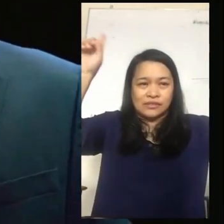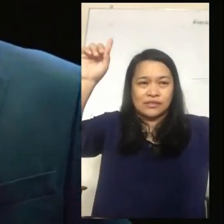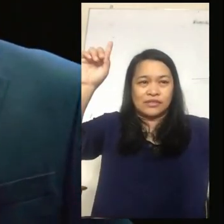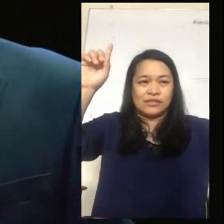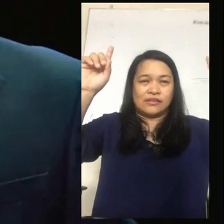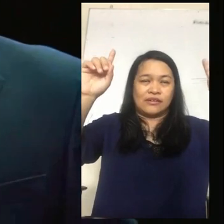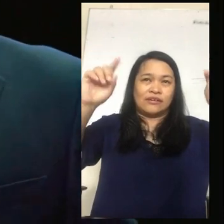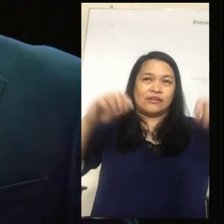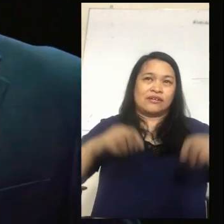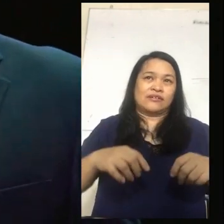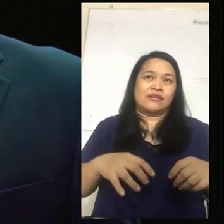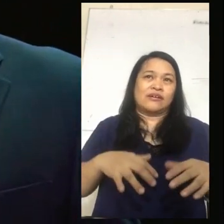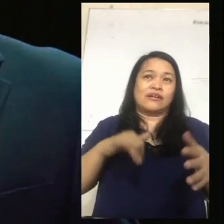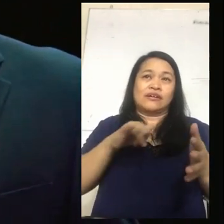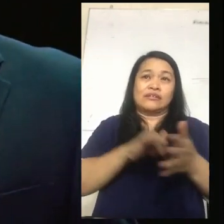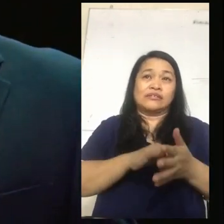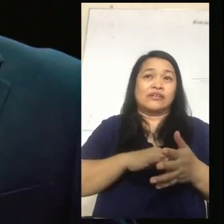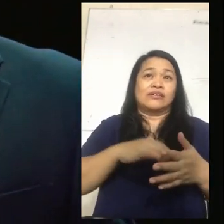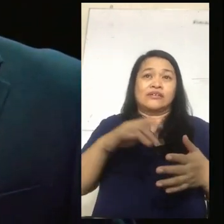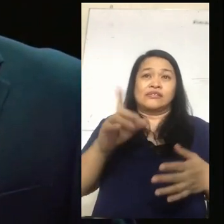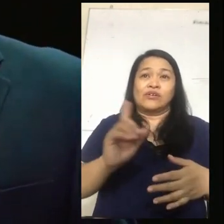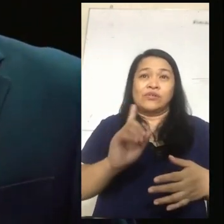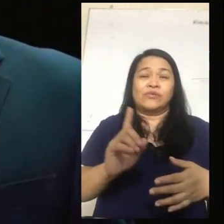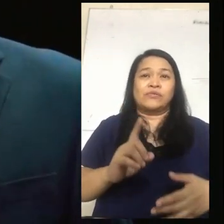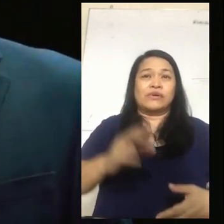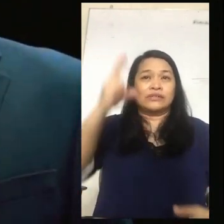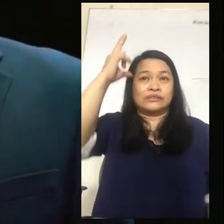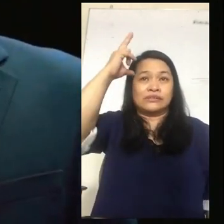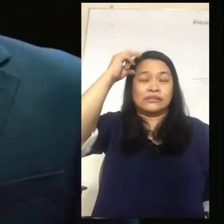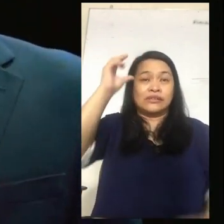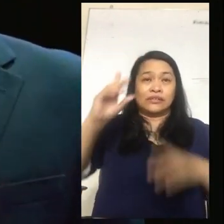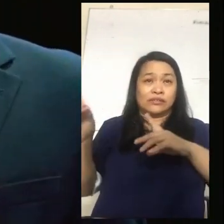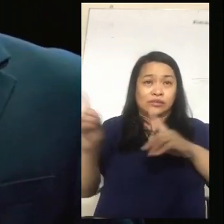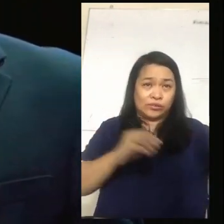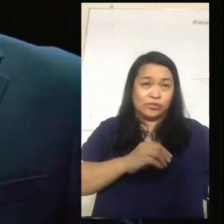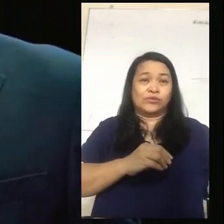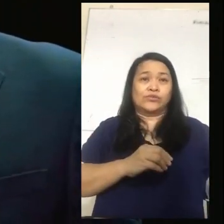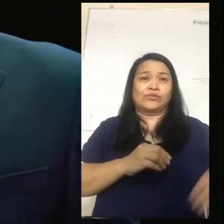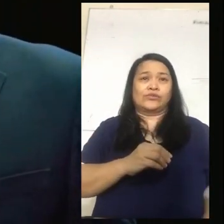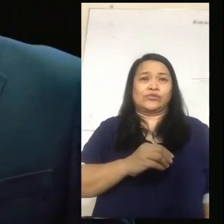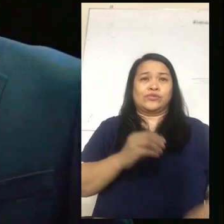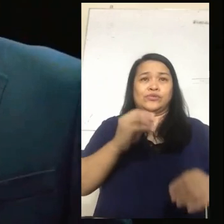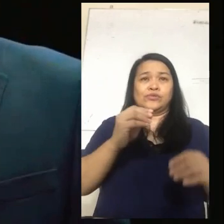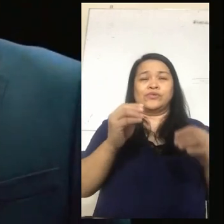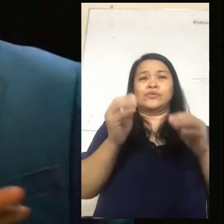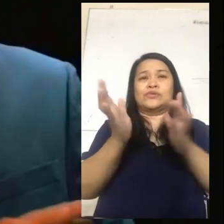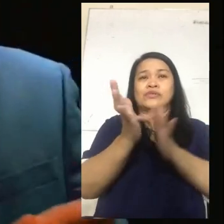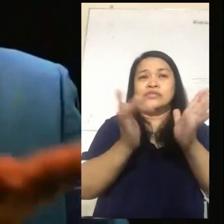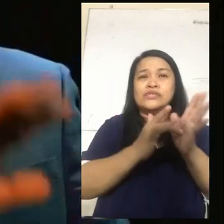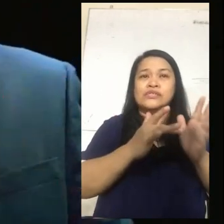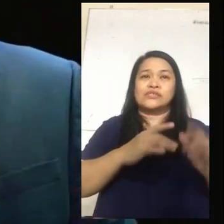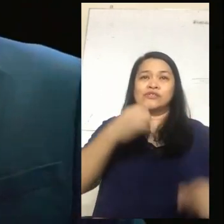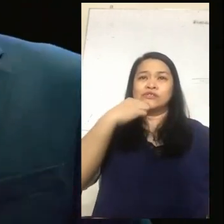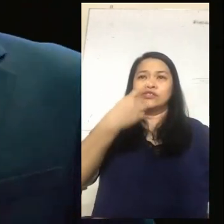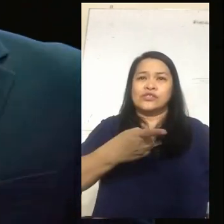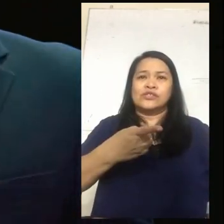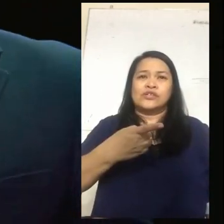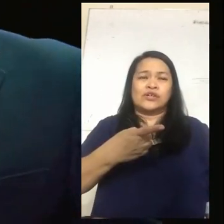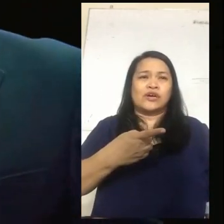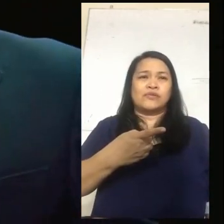riches. Yan ang ginawa ni Satanas kay Jesus. Binakita niya ang kingdoms of the world. Sabi niya, ibibigay ko sa lahat sa iyo